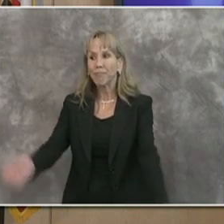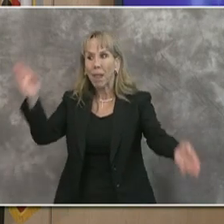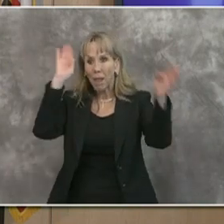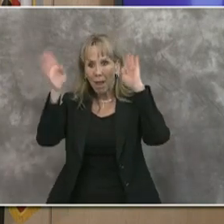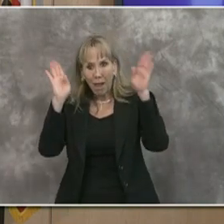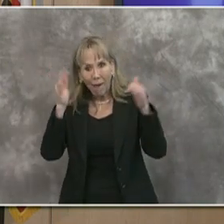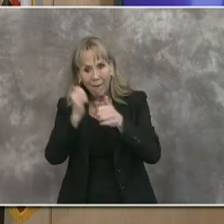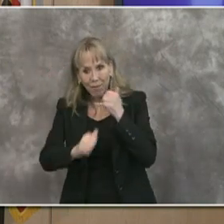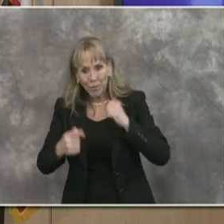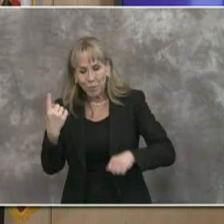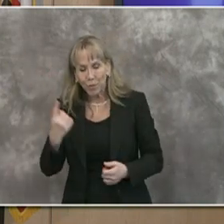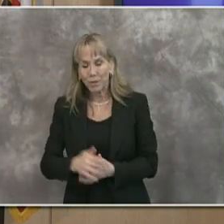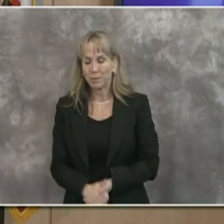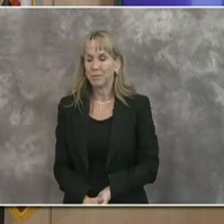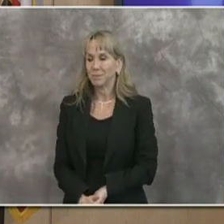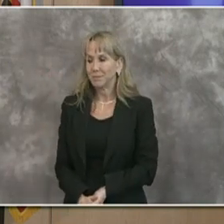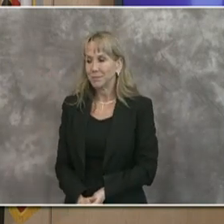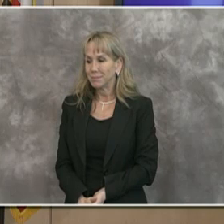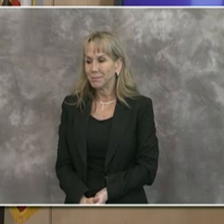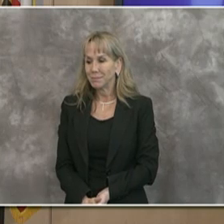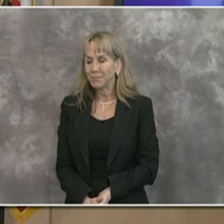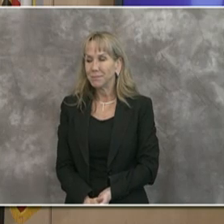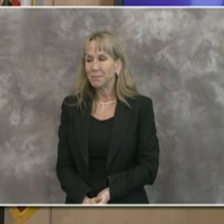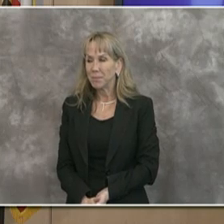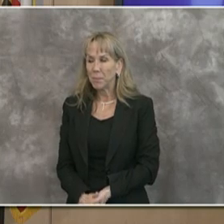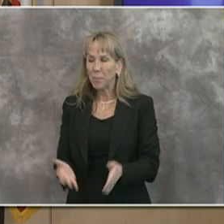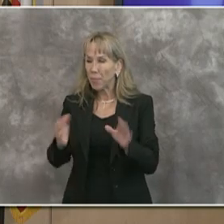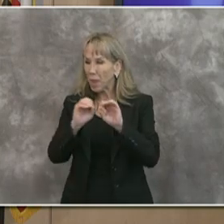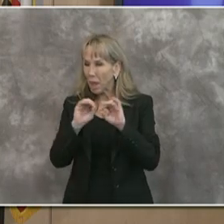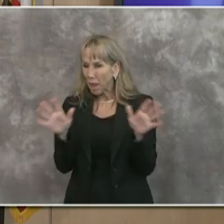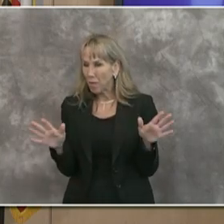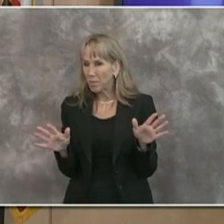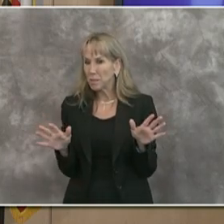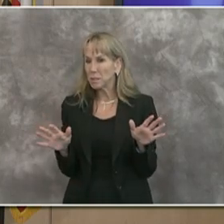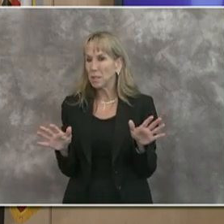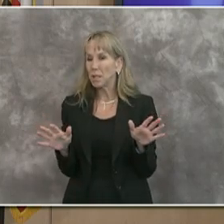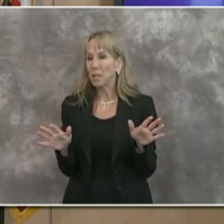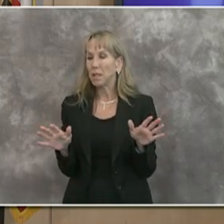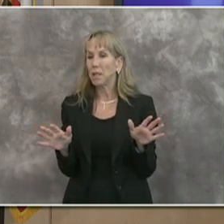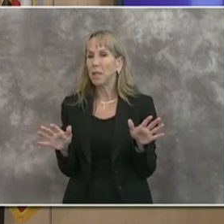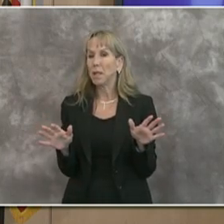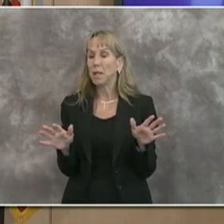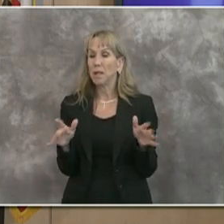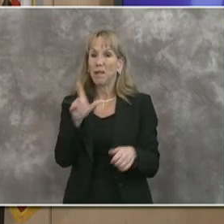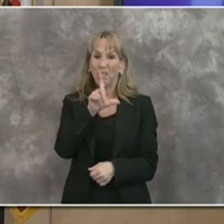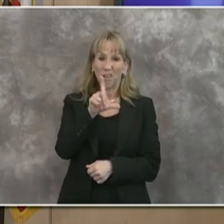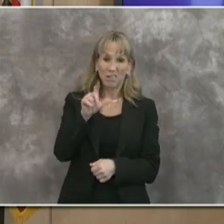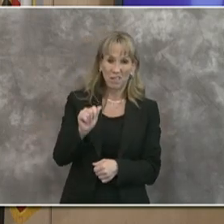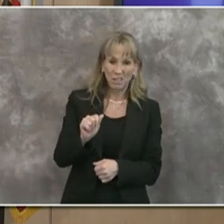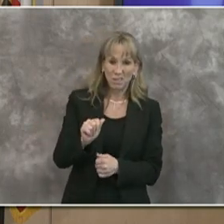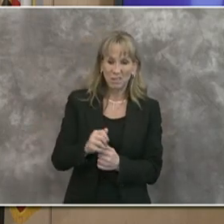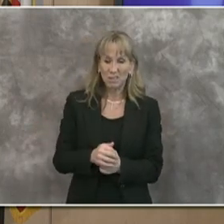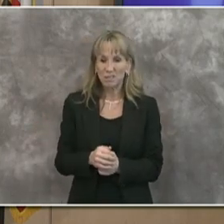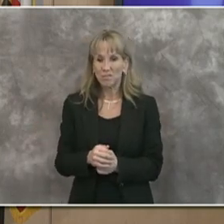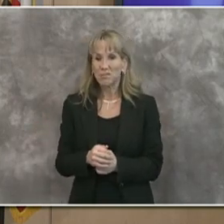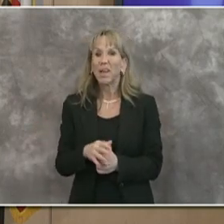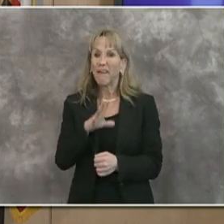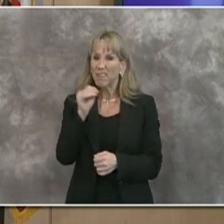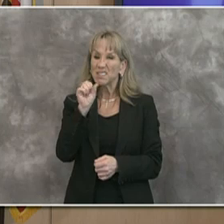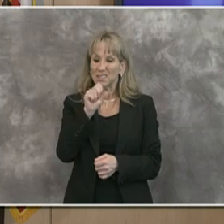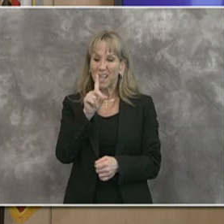Hi, everyone. So obviously, Los Angeles and